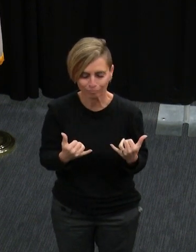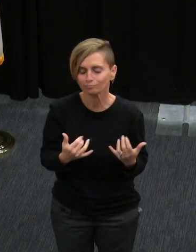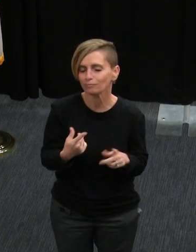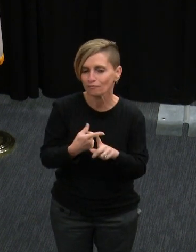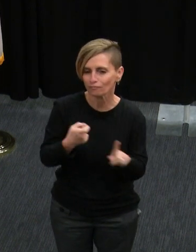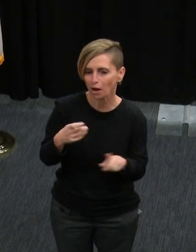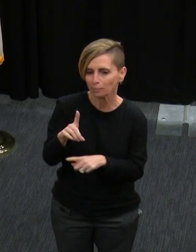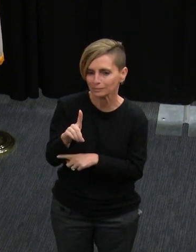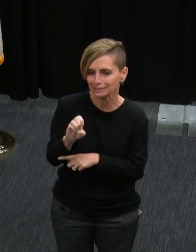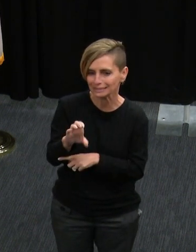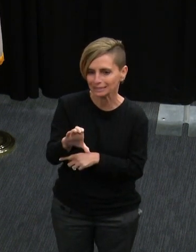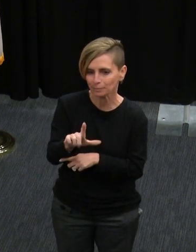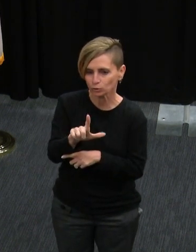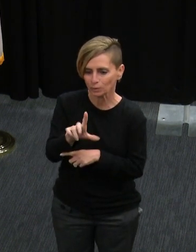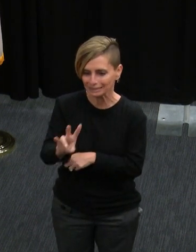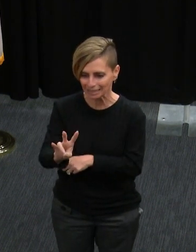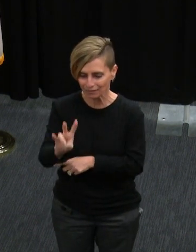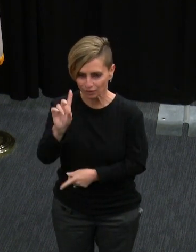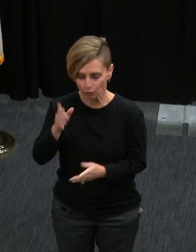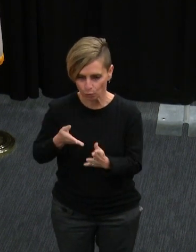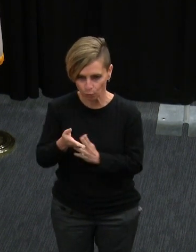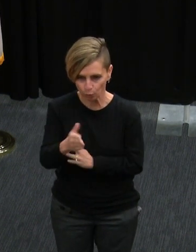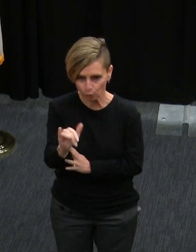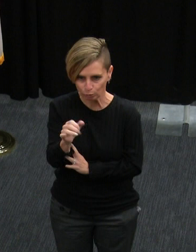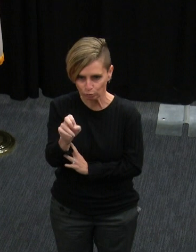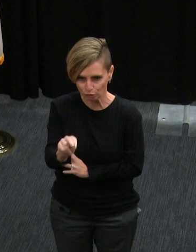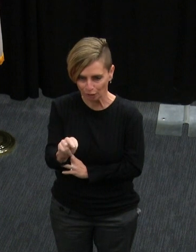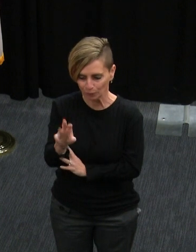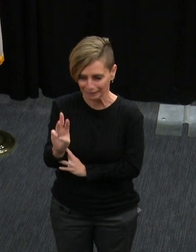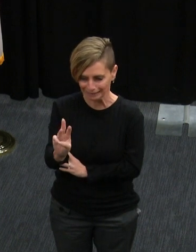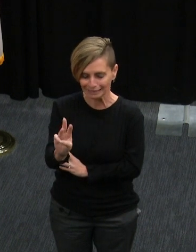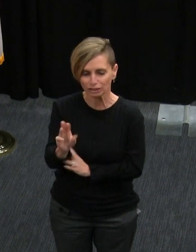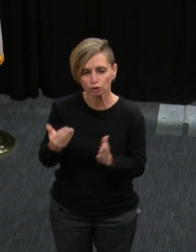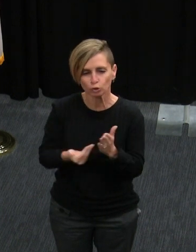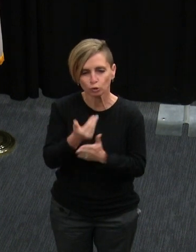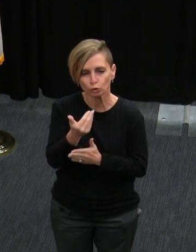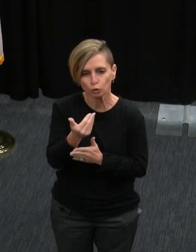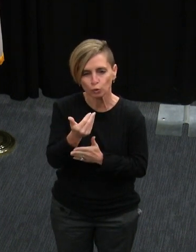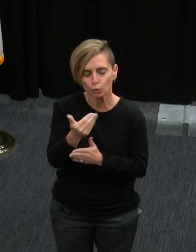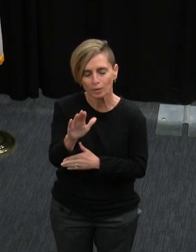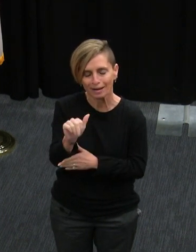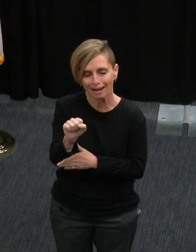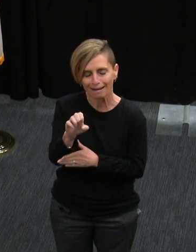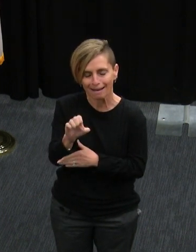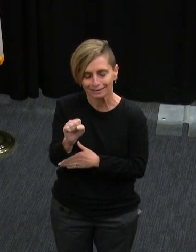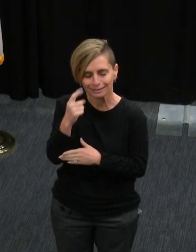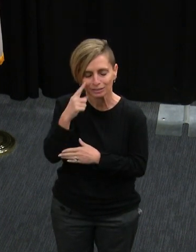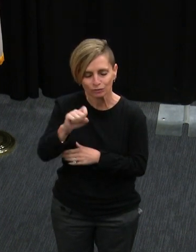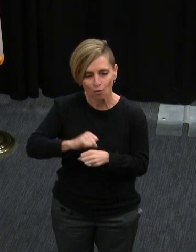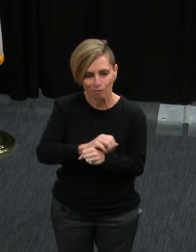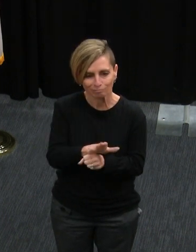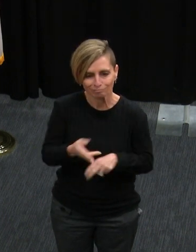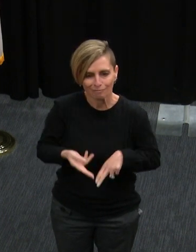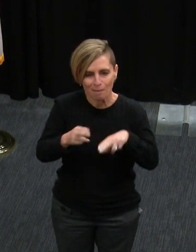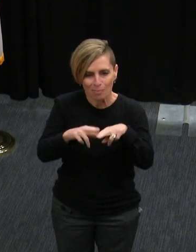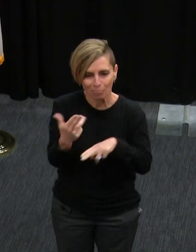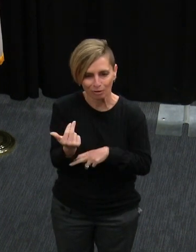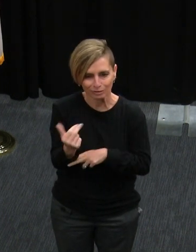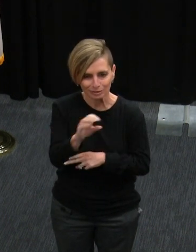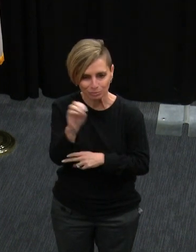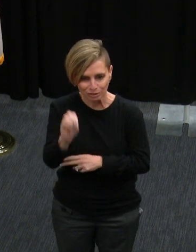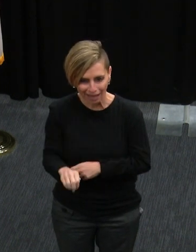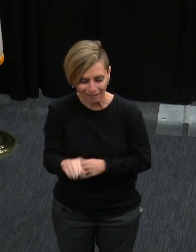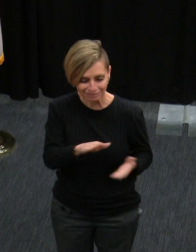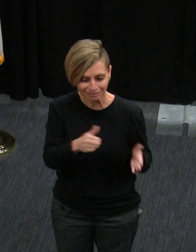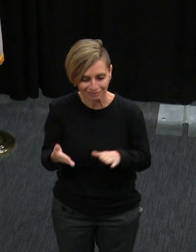through January 6th, COVID-19 new cases are up 13% and fatalities are up